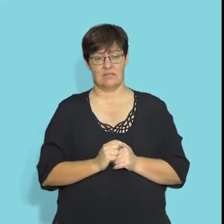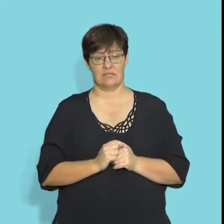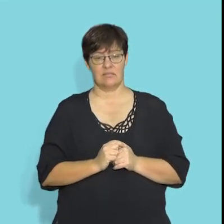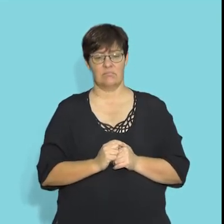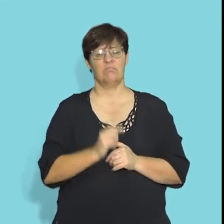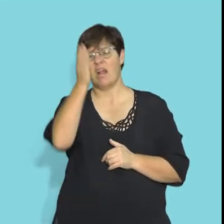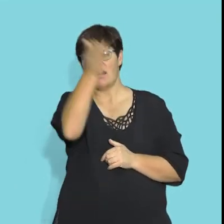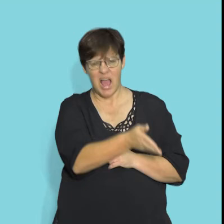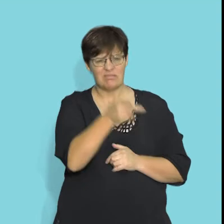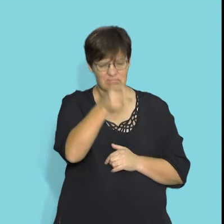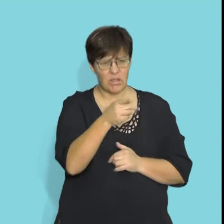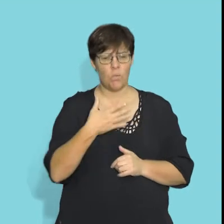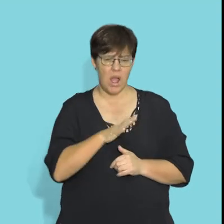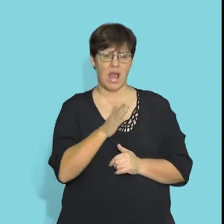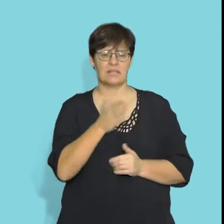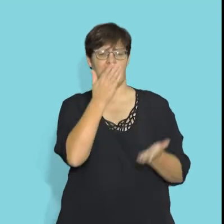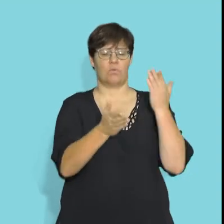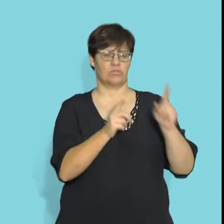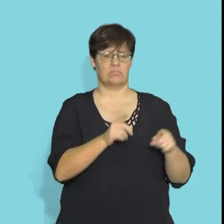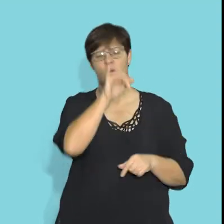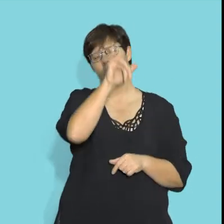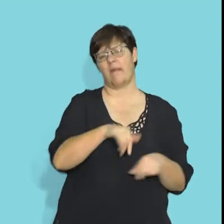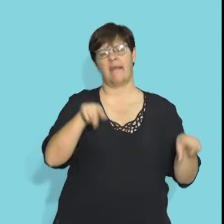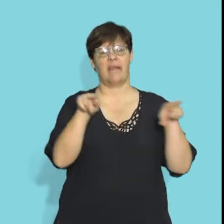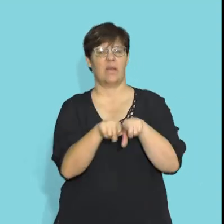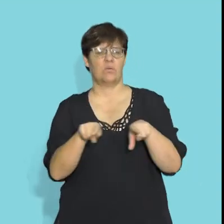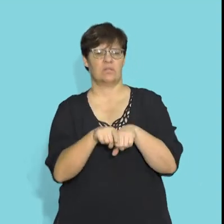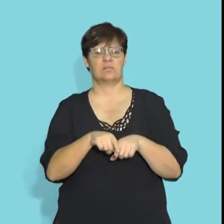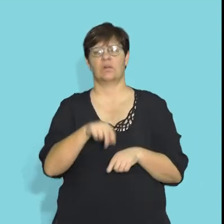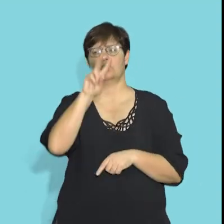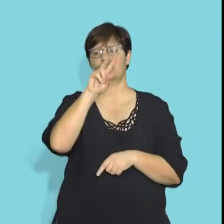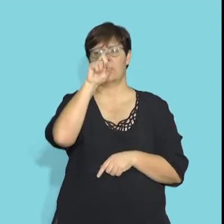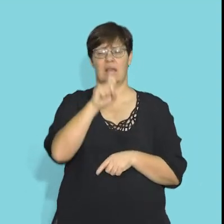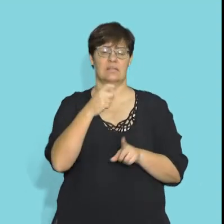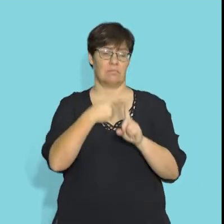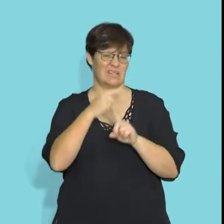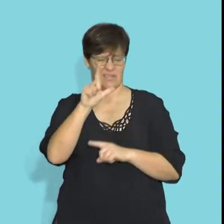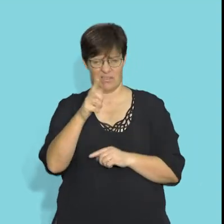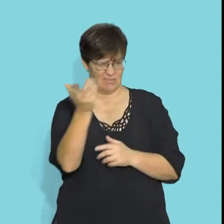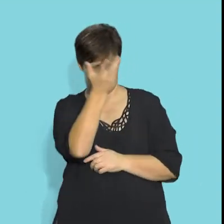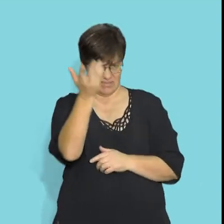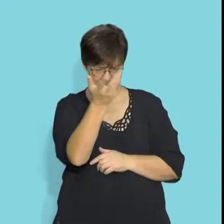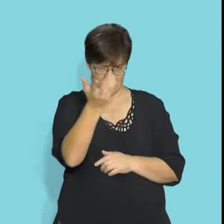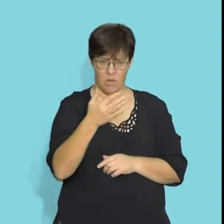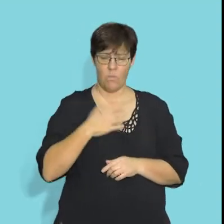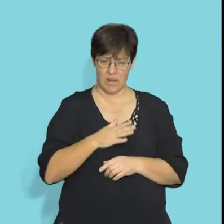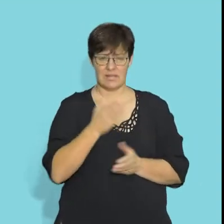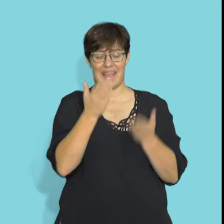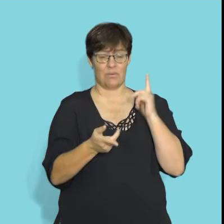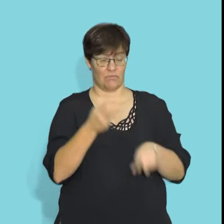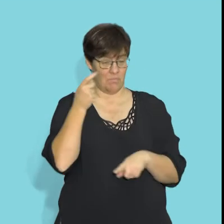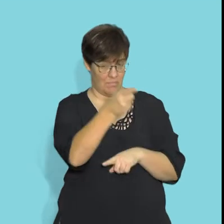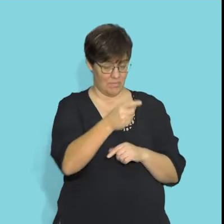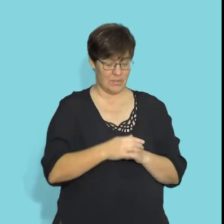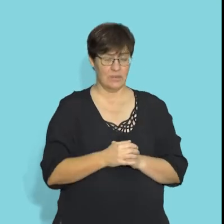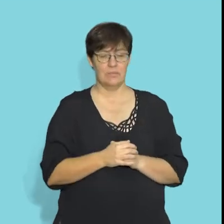be something y equals 2x plus 7 or something. So they want us to find the equation of that.